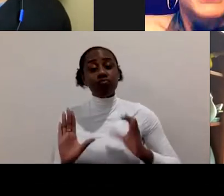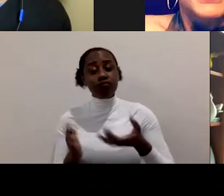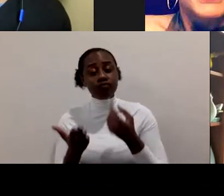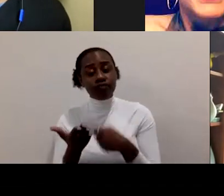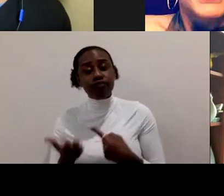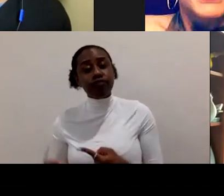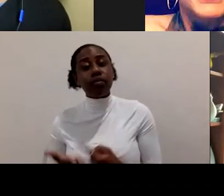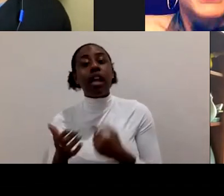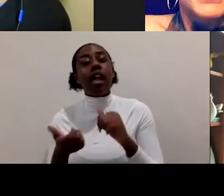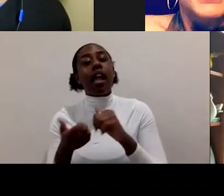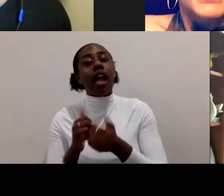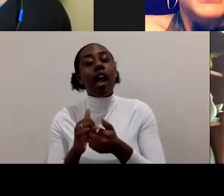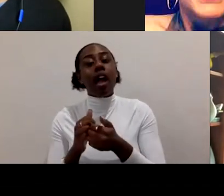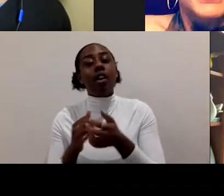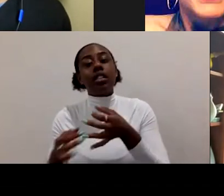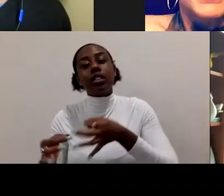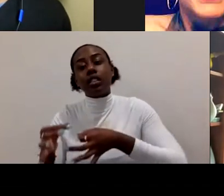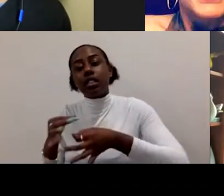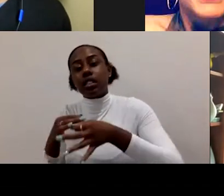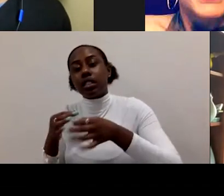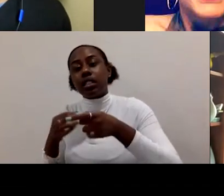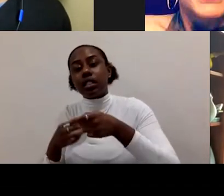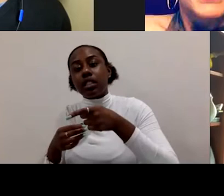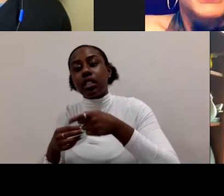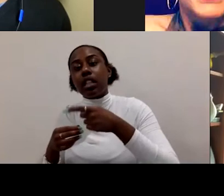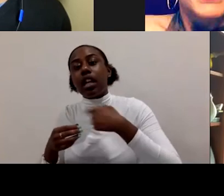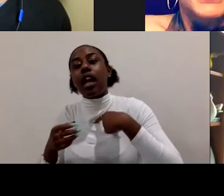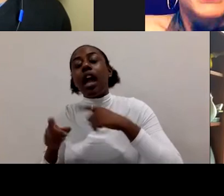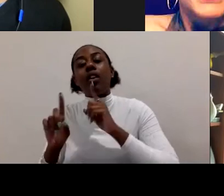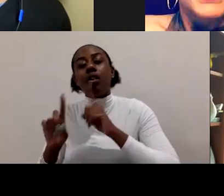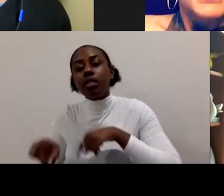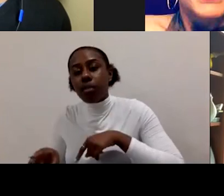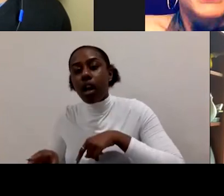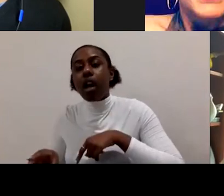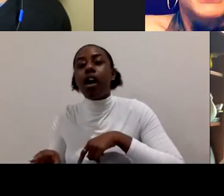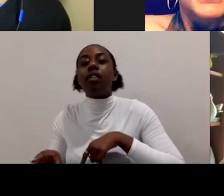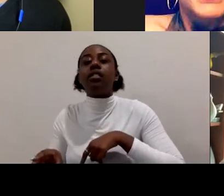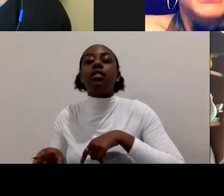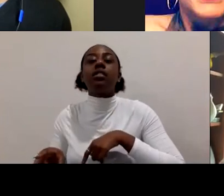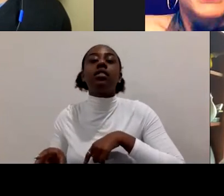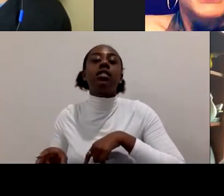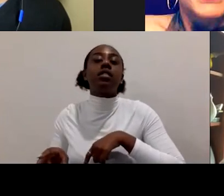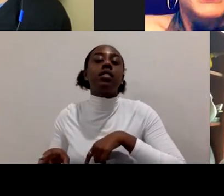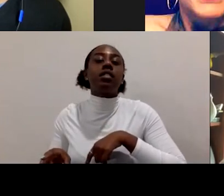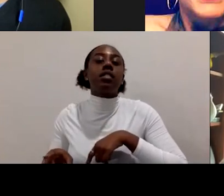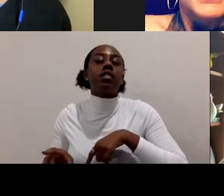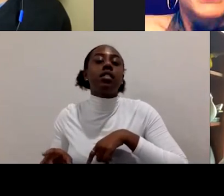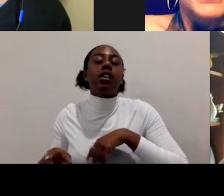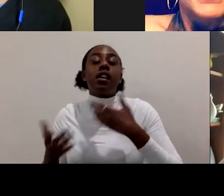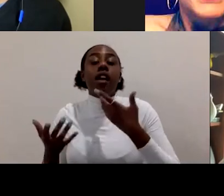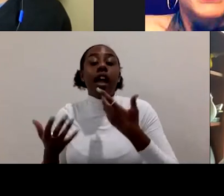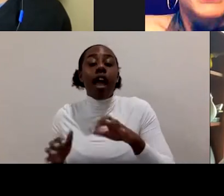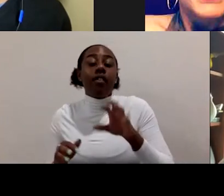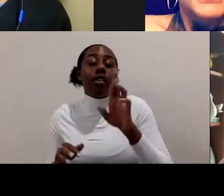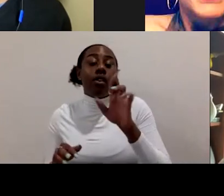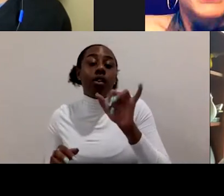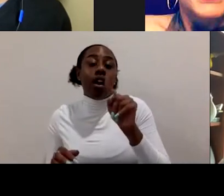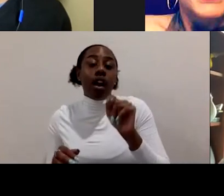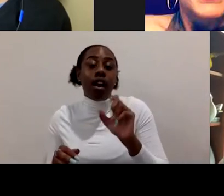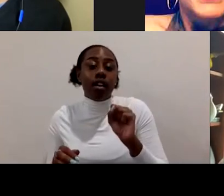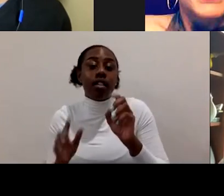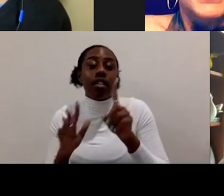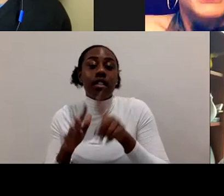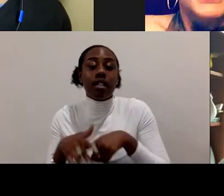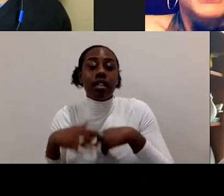instead of having a response where they, after the Watts riots started, after an experience of